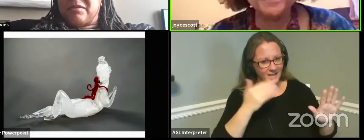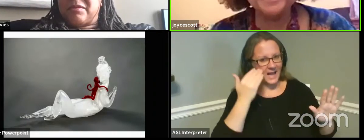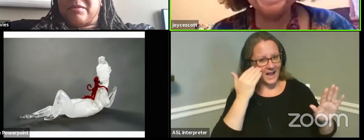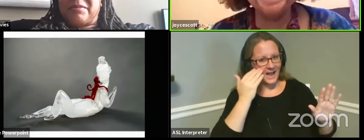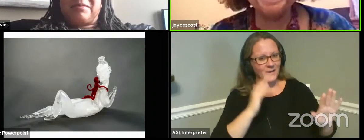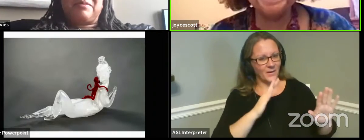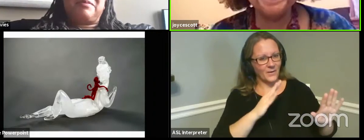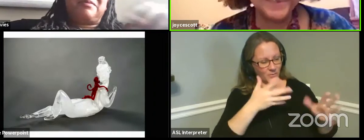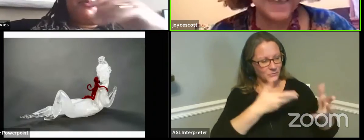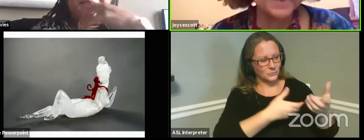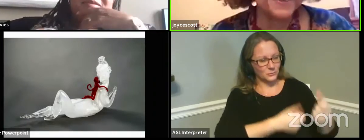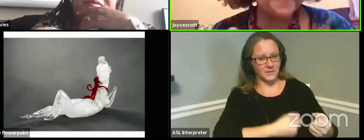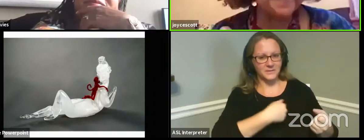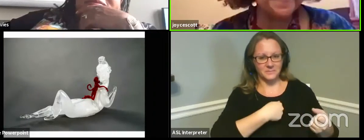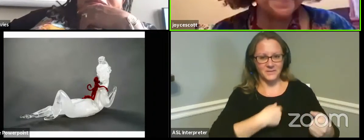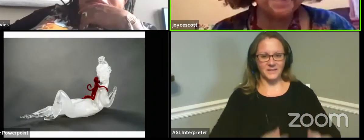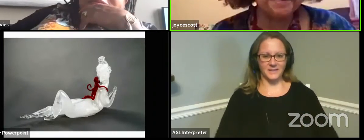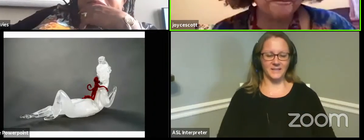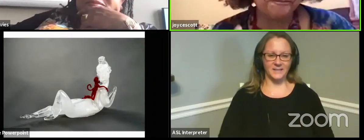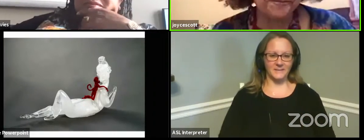this. Next.